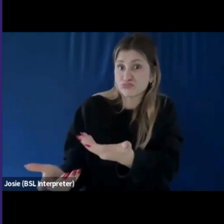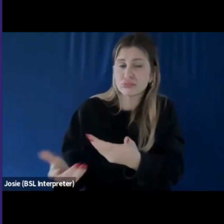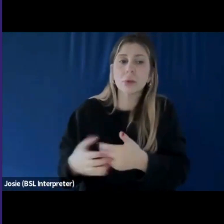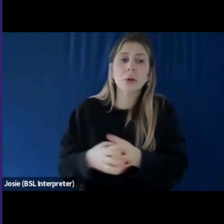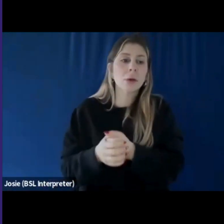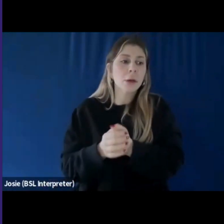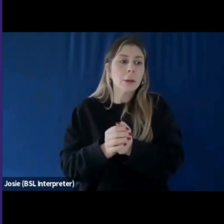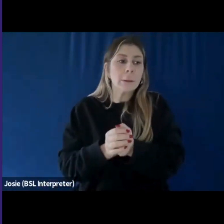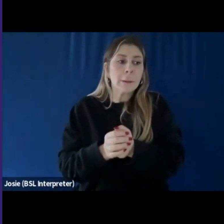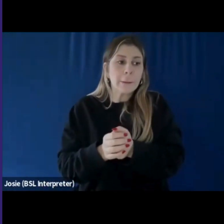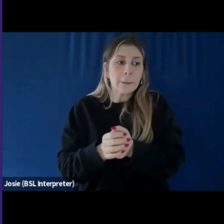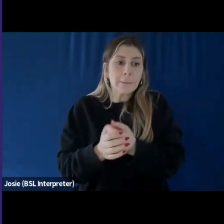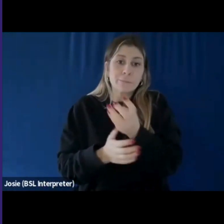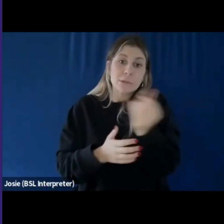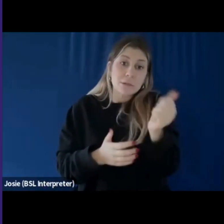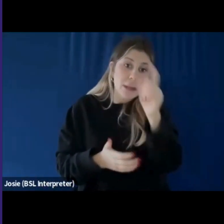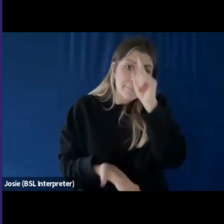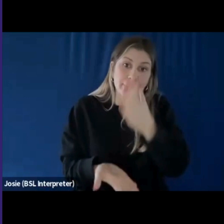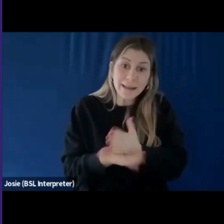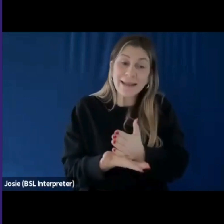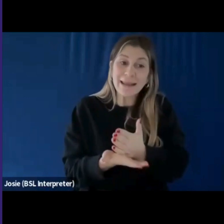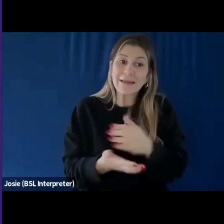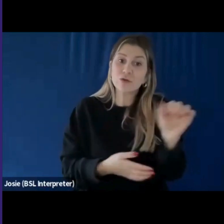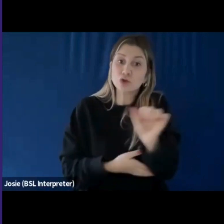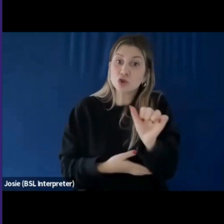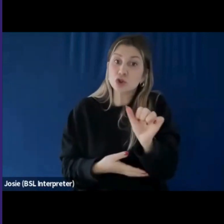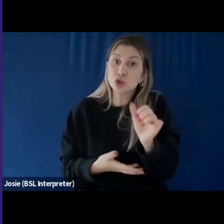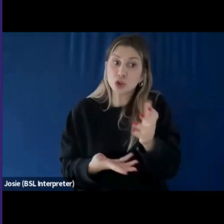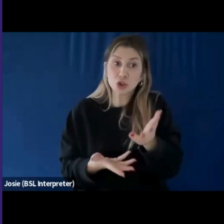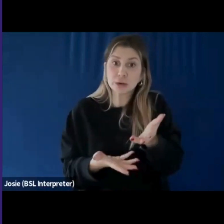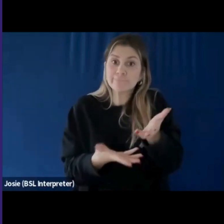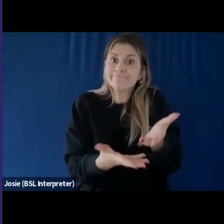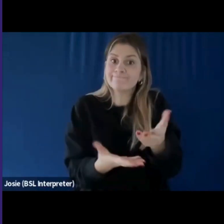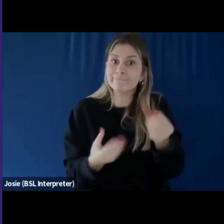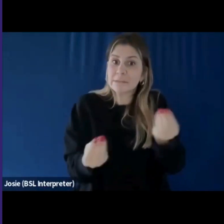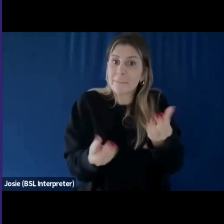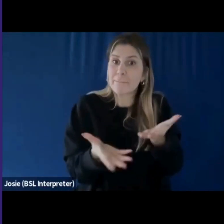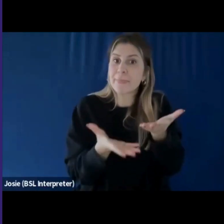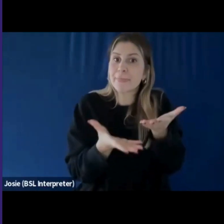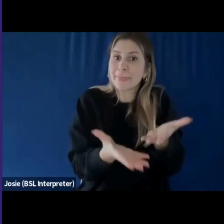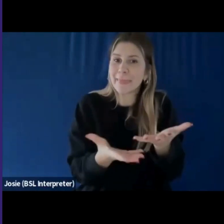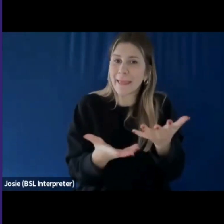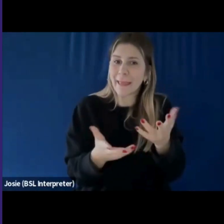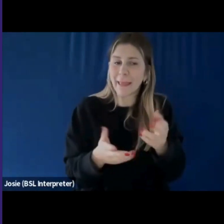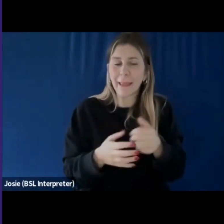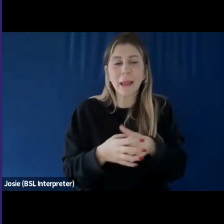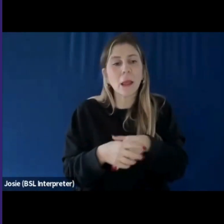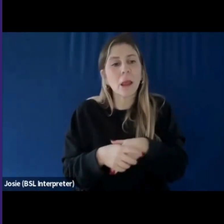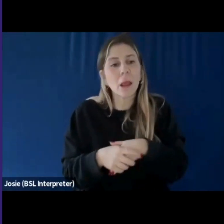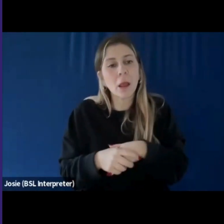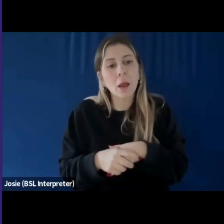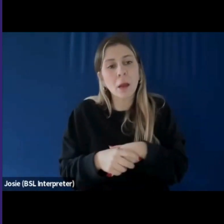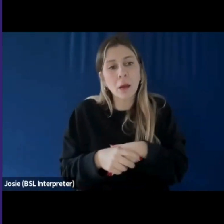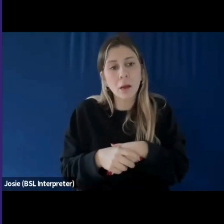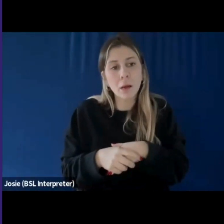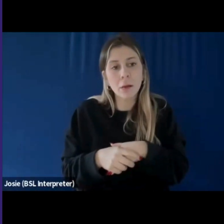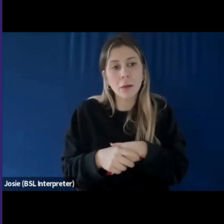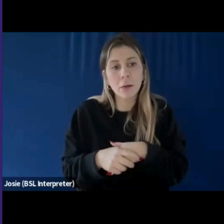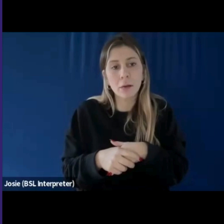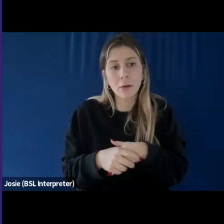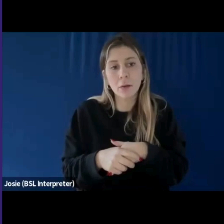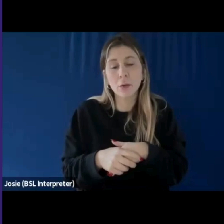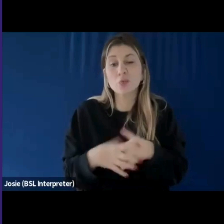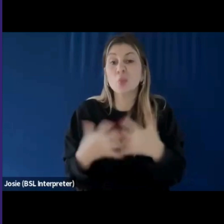that. There are incentives that you can use. One that I really like is saying we'll